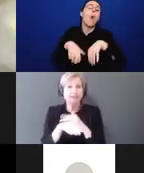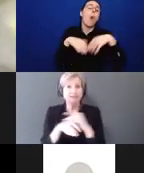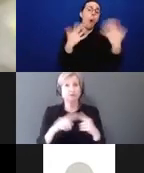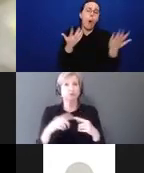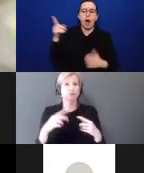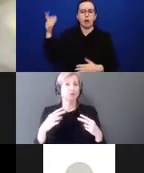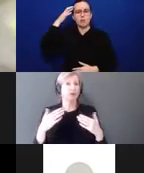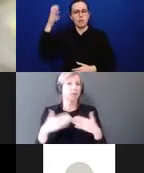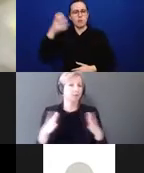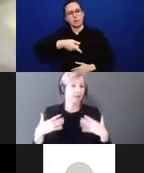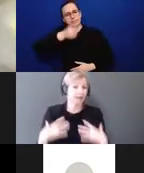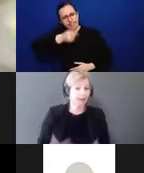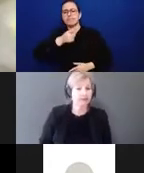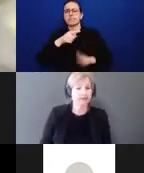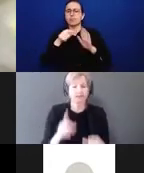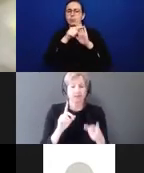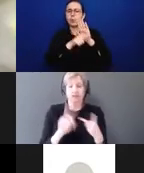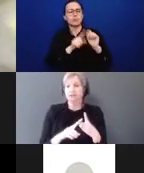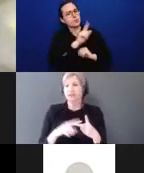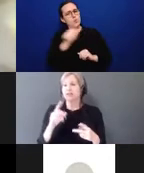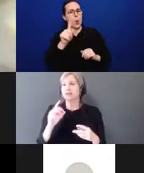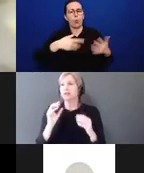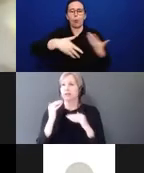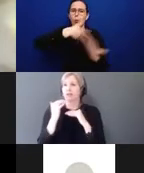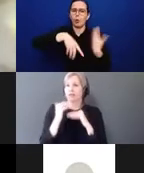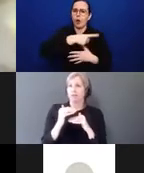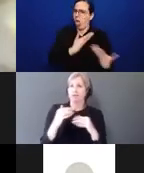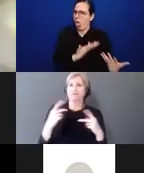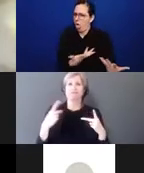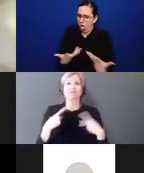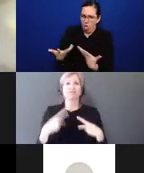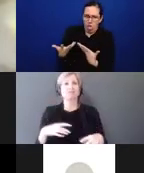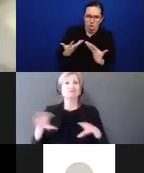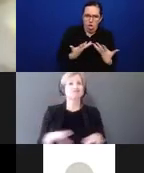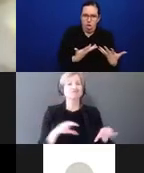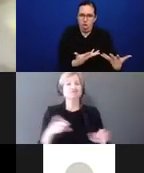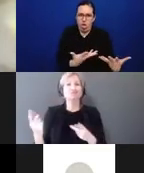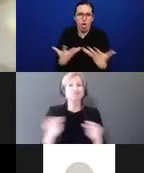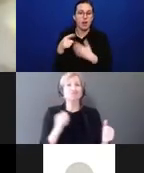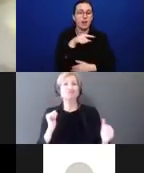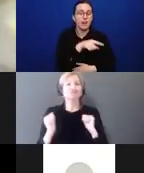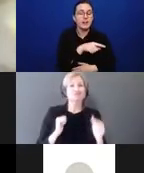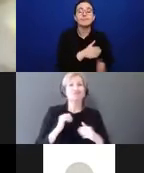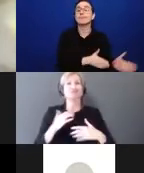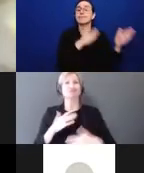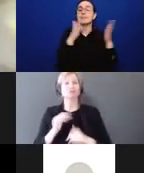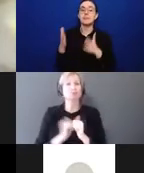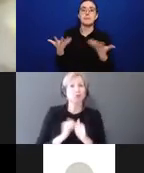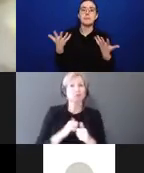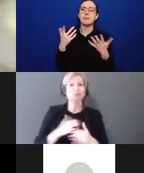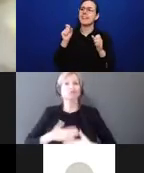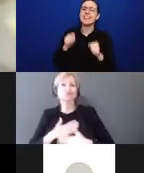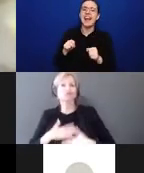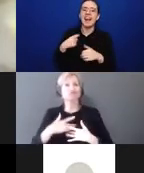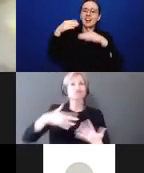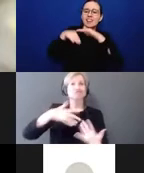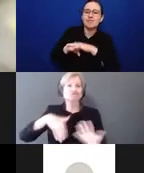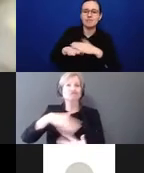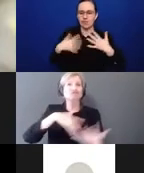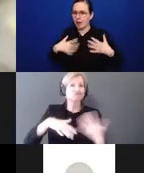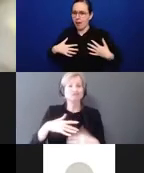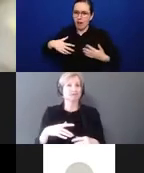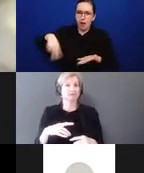decreased access to physical education or physical activity in general, and leisure and other free play activities, and that has